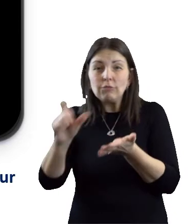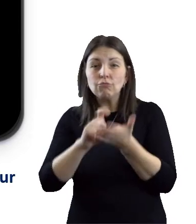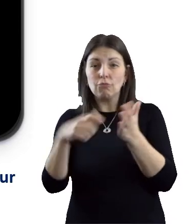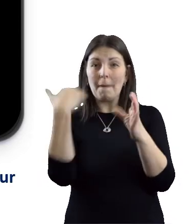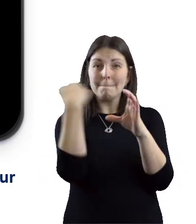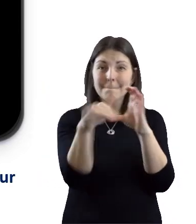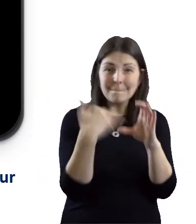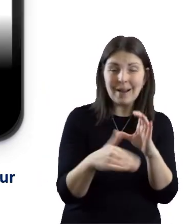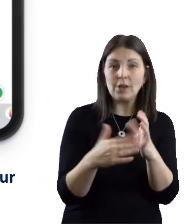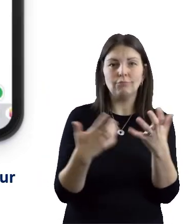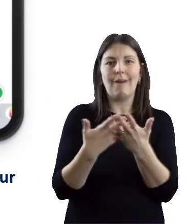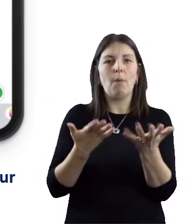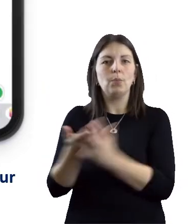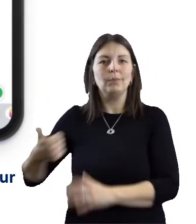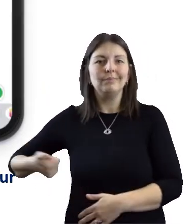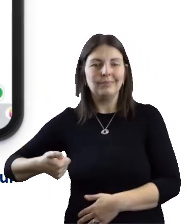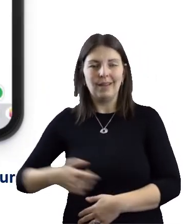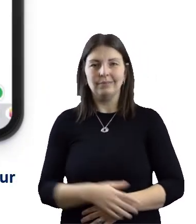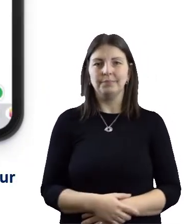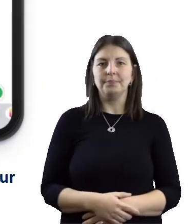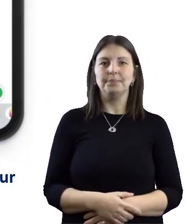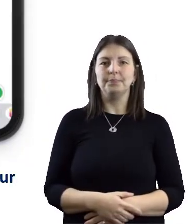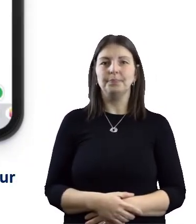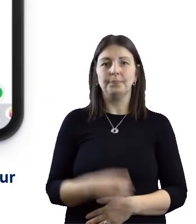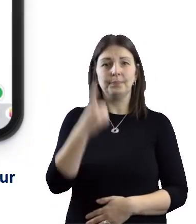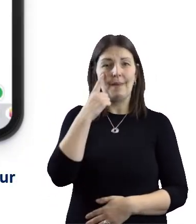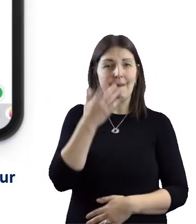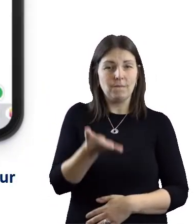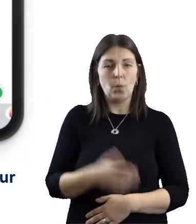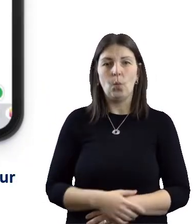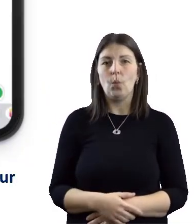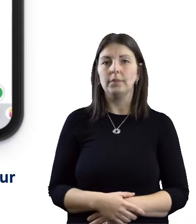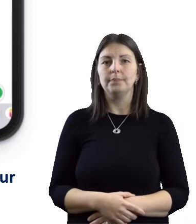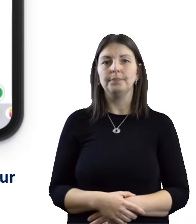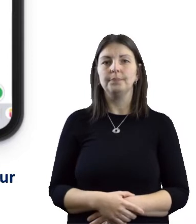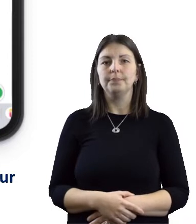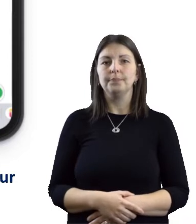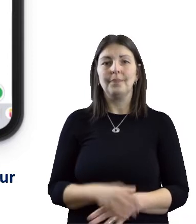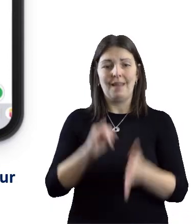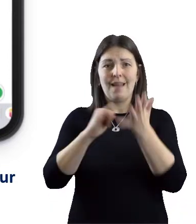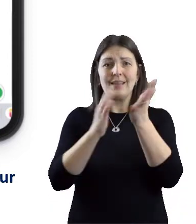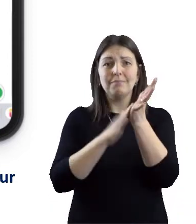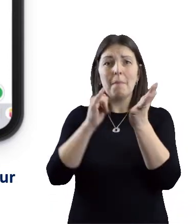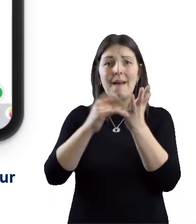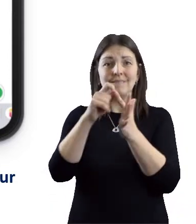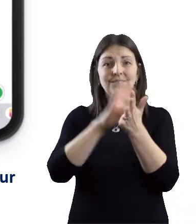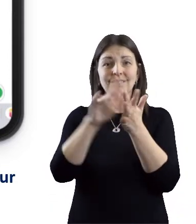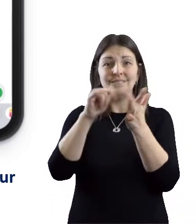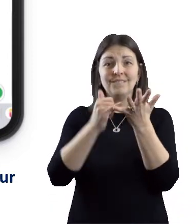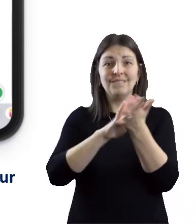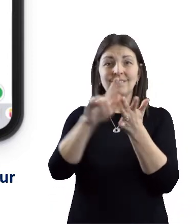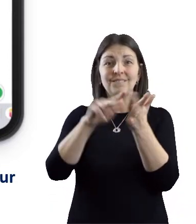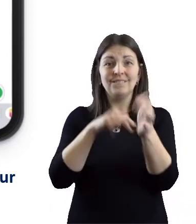messages. Let's take a look at some. SMS phishing messages can often be hard to spot, as scam messages will join the same thread